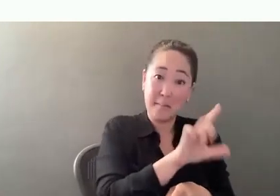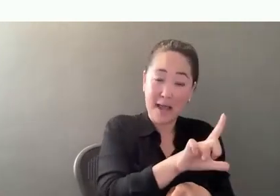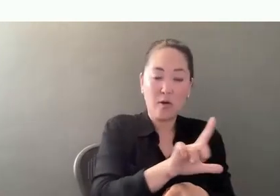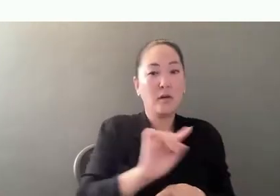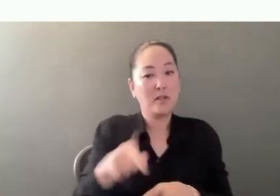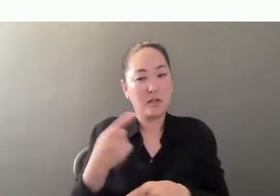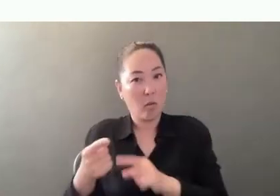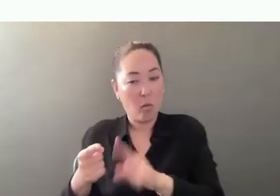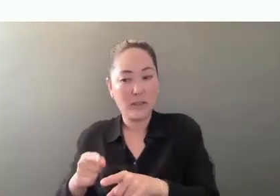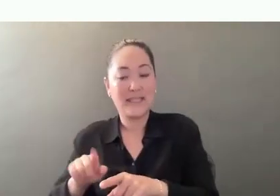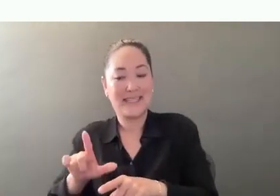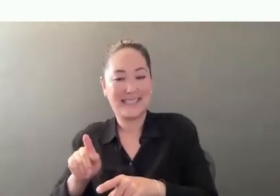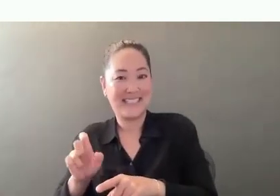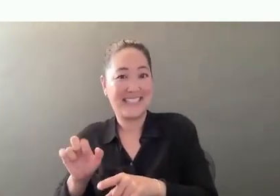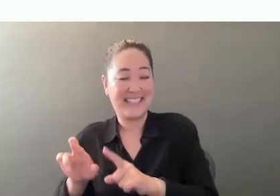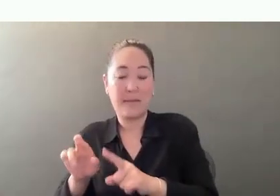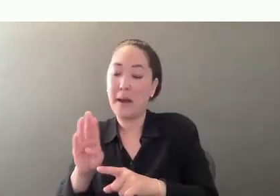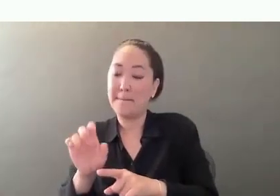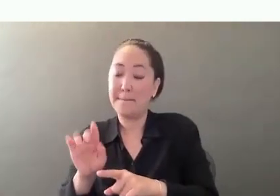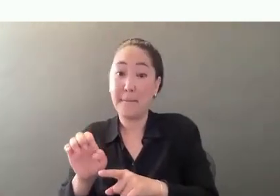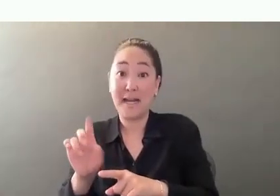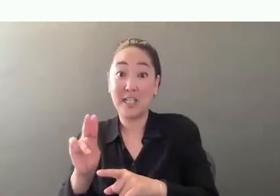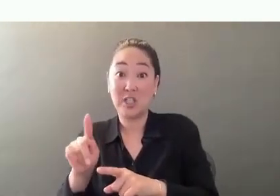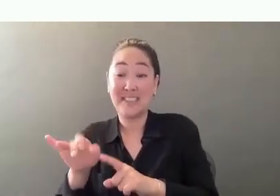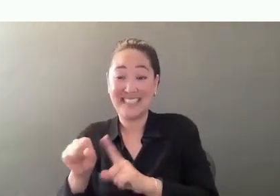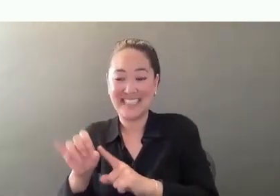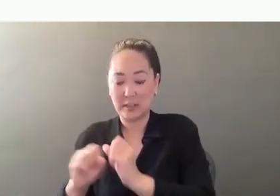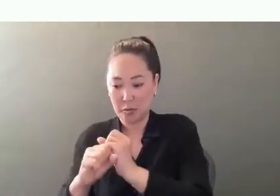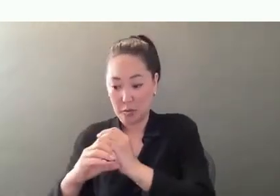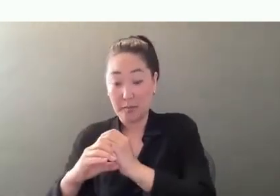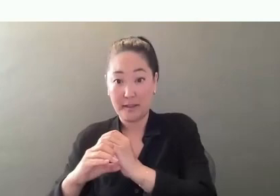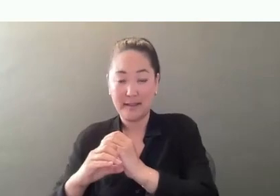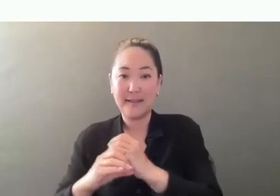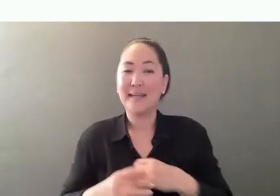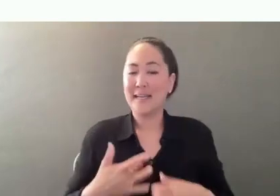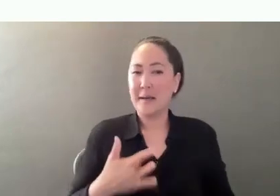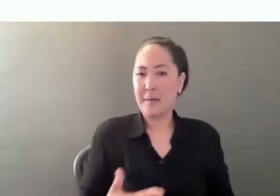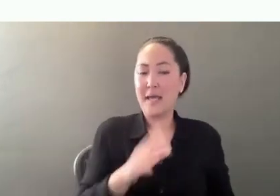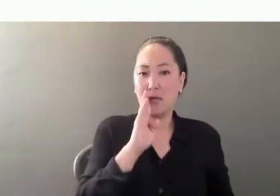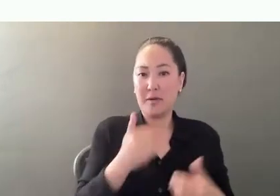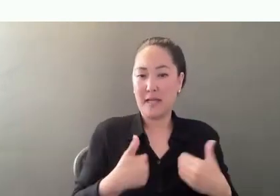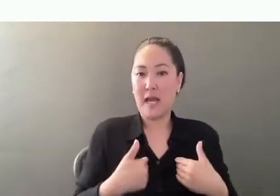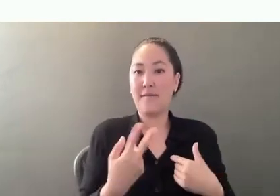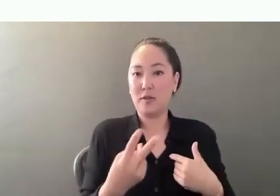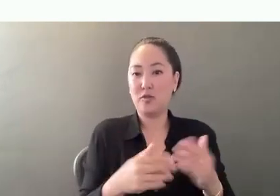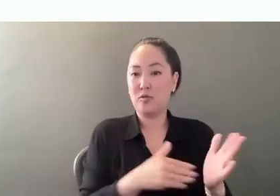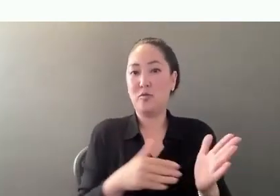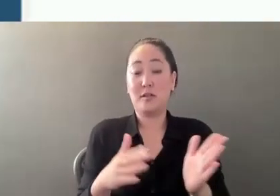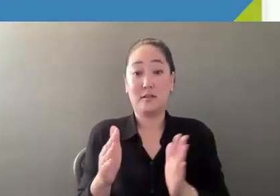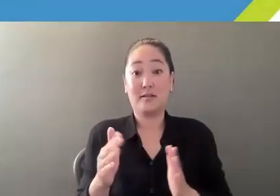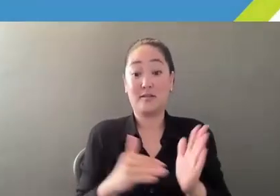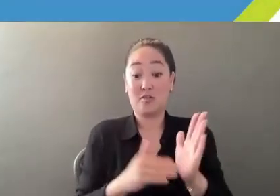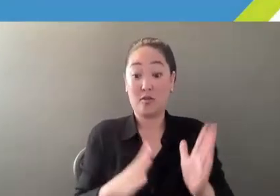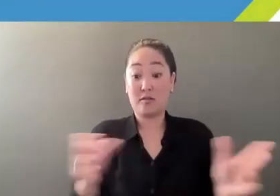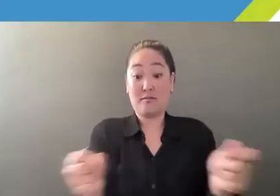okay? It's inflamed, and that's why you often have a liver doctor and a bowel doctor, and we work together to manage